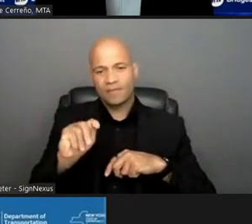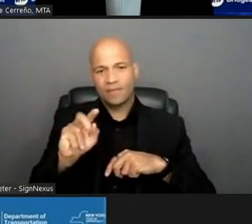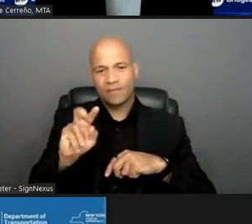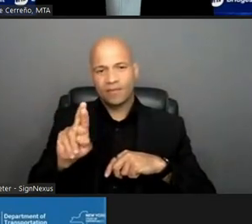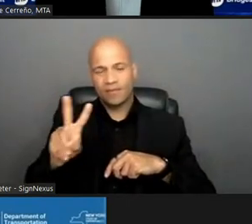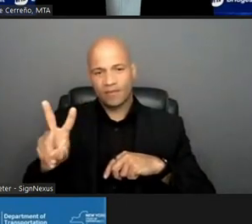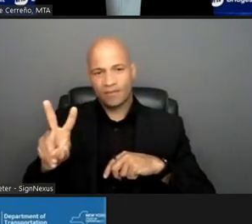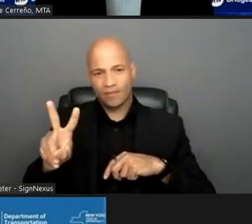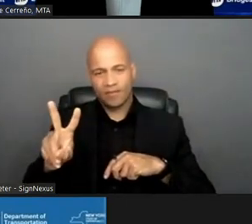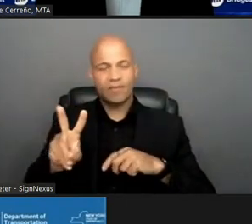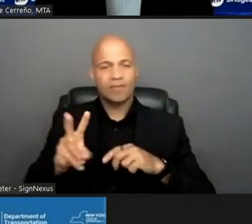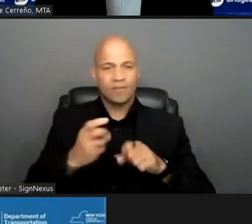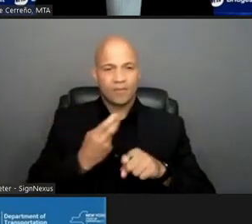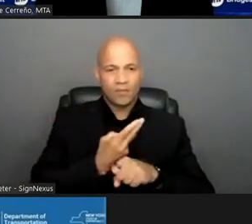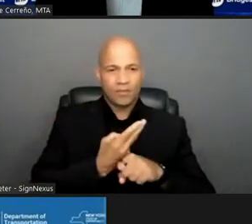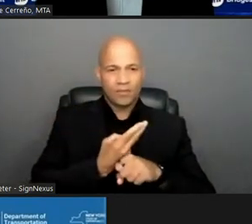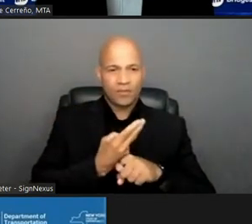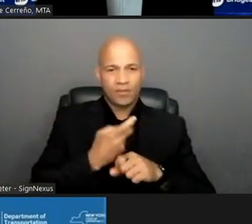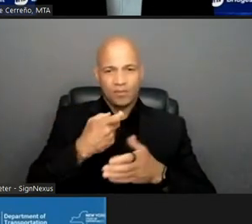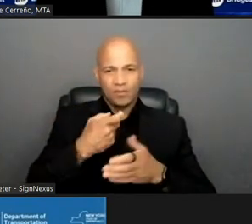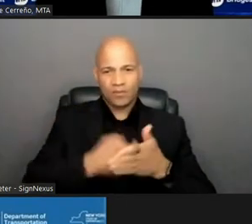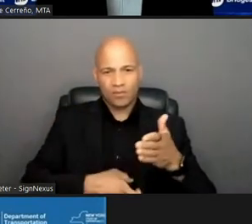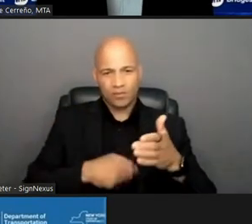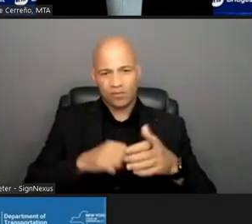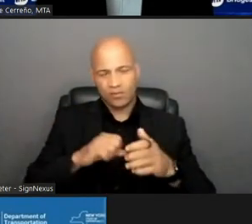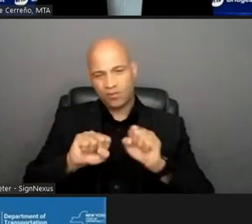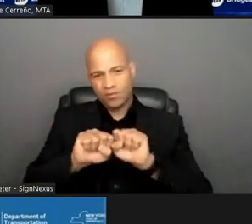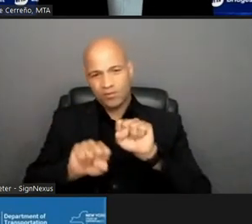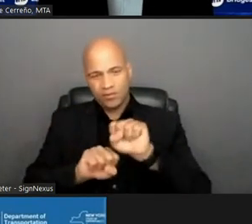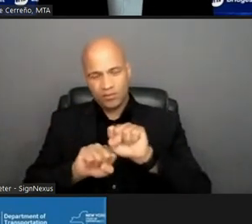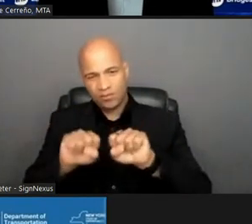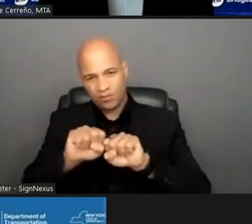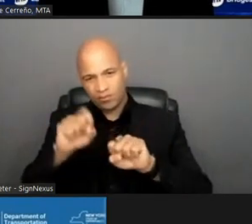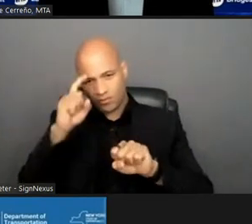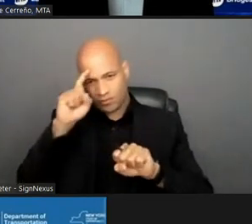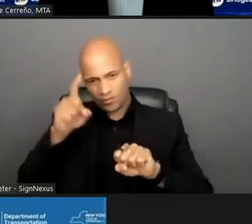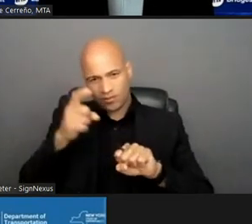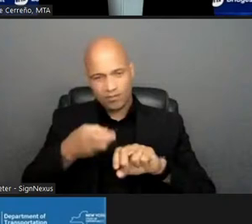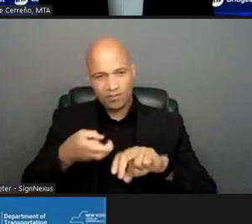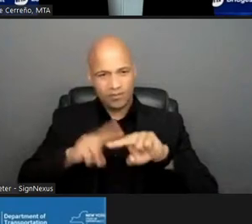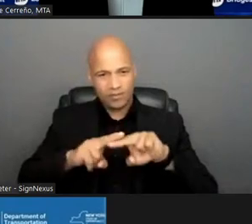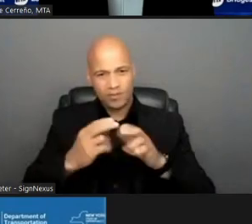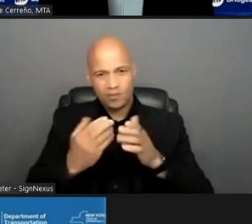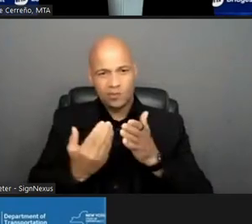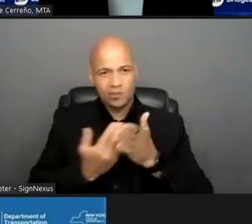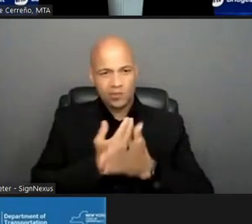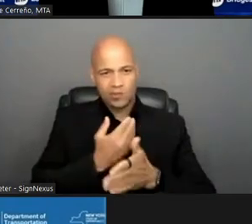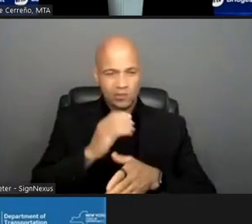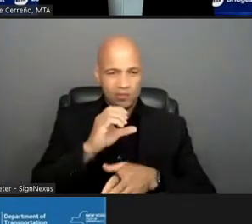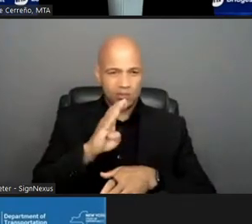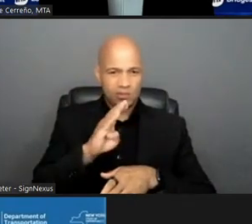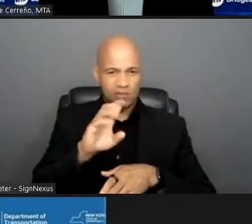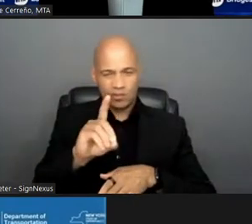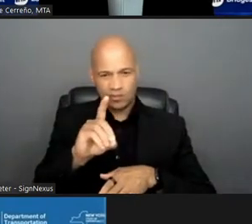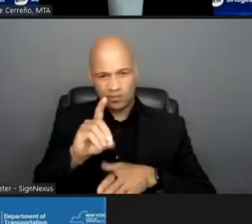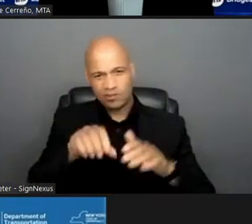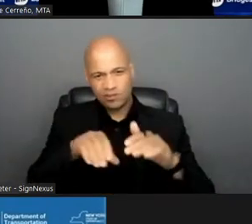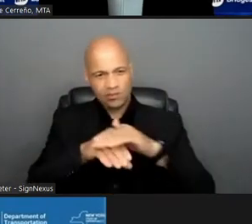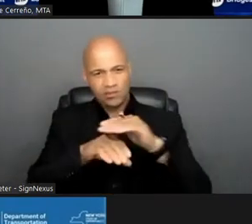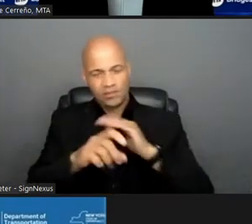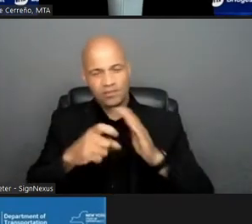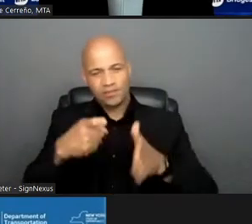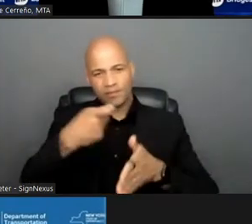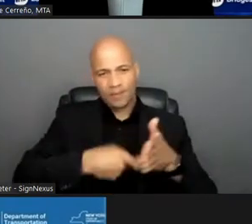choose a toll structure that exempts taxis in fhvs from any new CBD entrance tools given that the